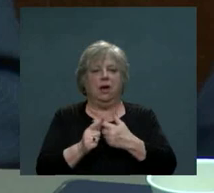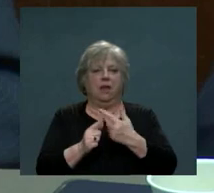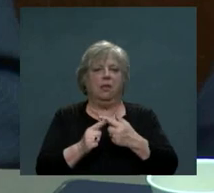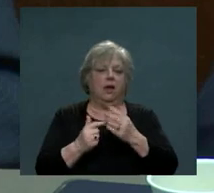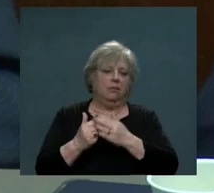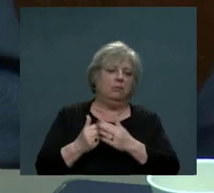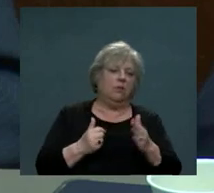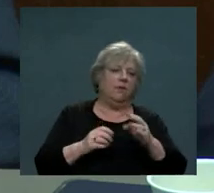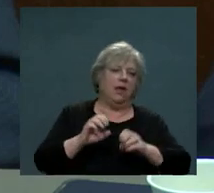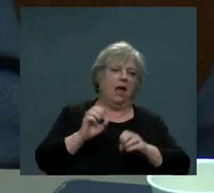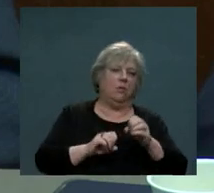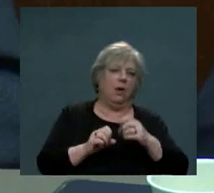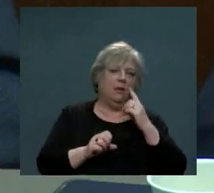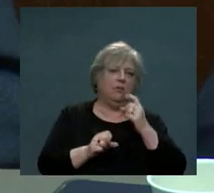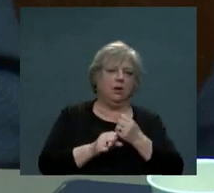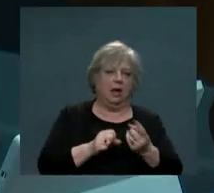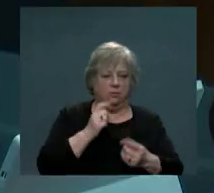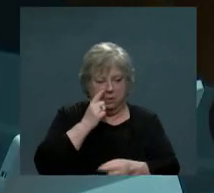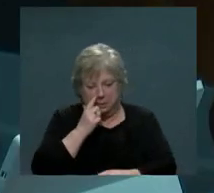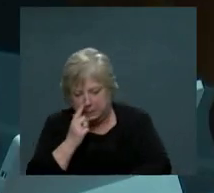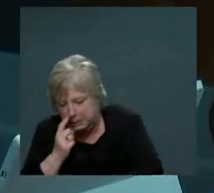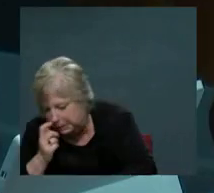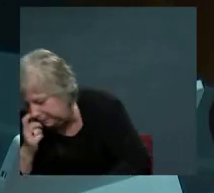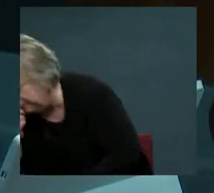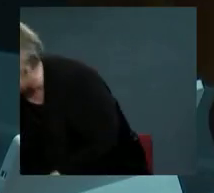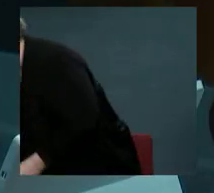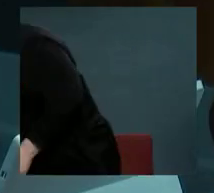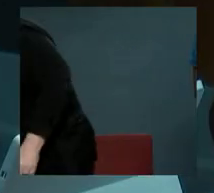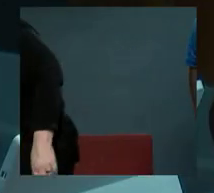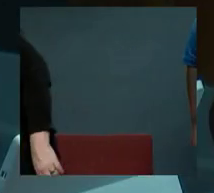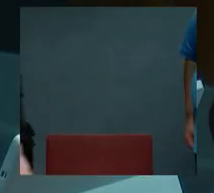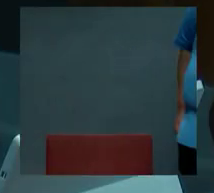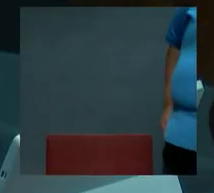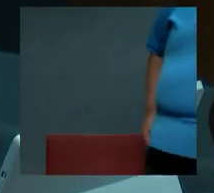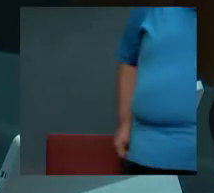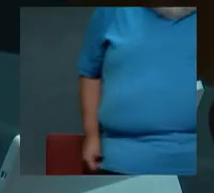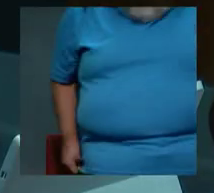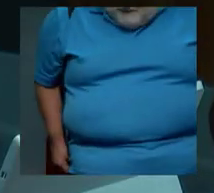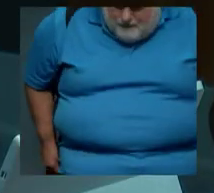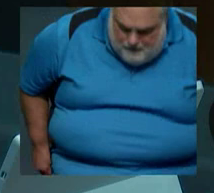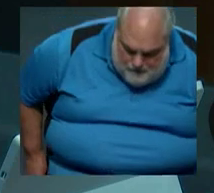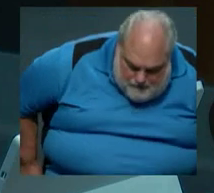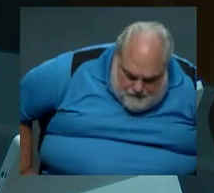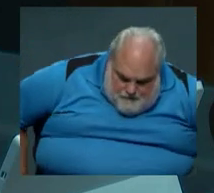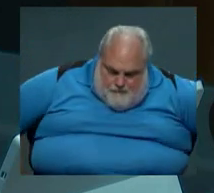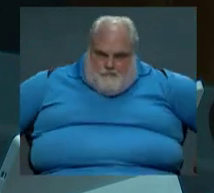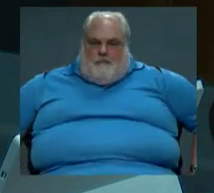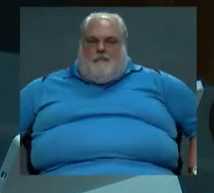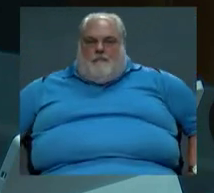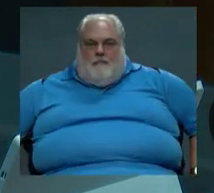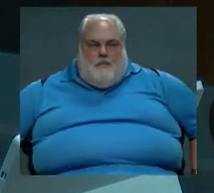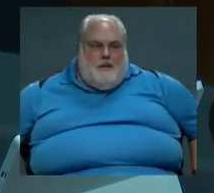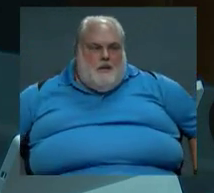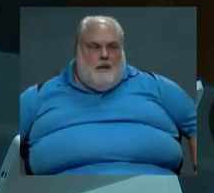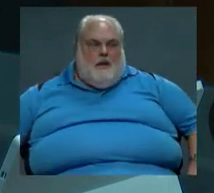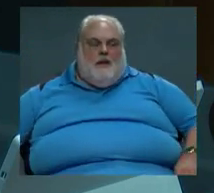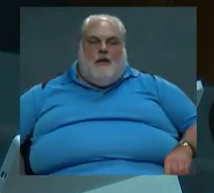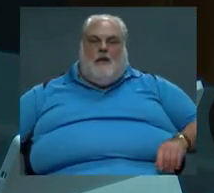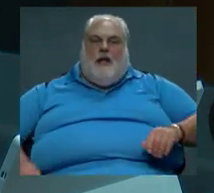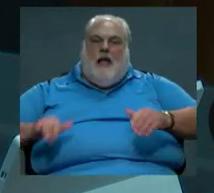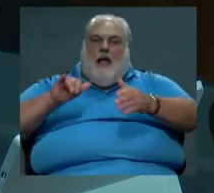with the evaluation of the course. Okay, if you divide this up, that's $40,000 a month. That's $10,000 a